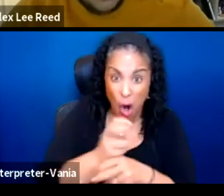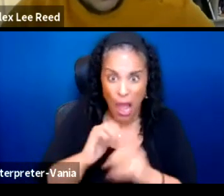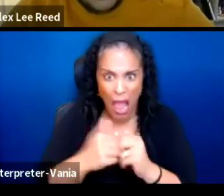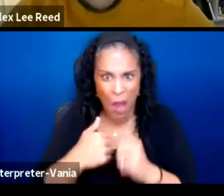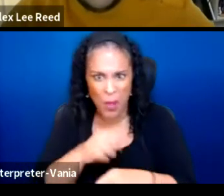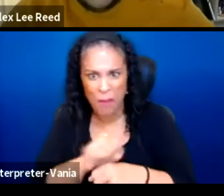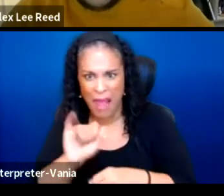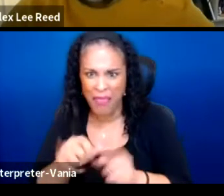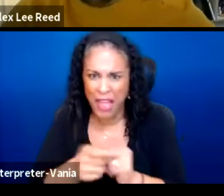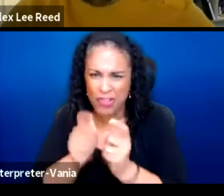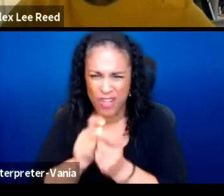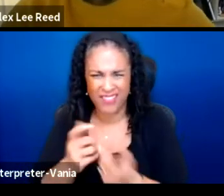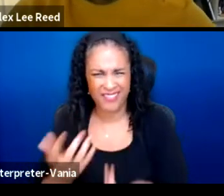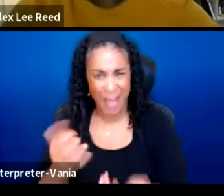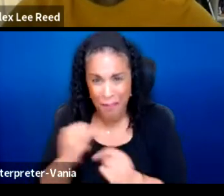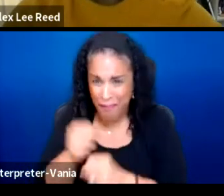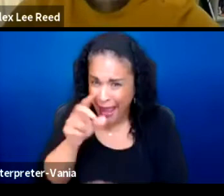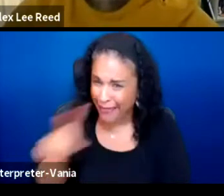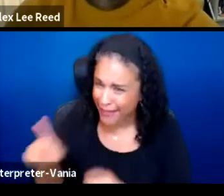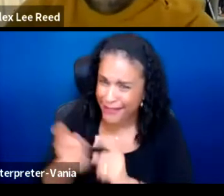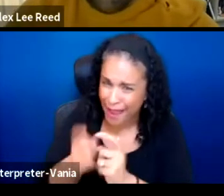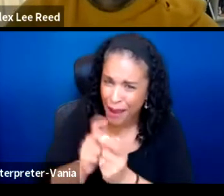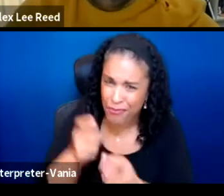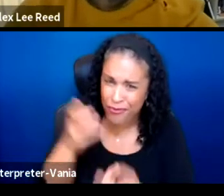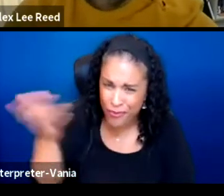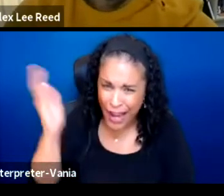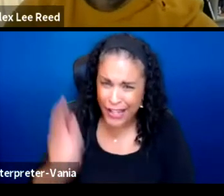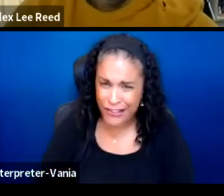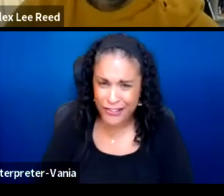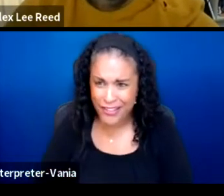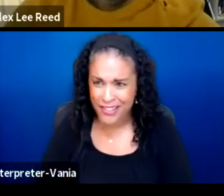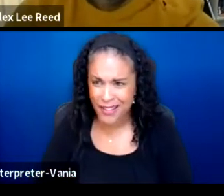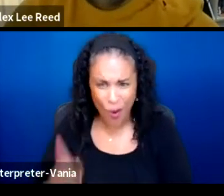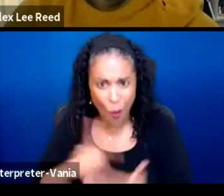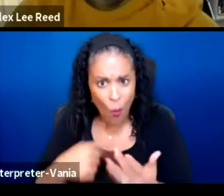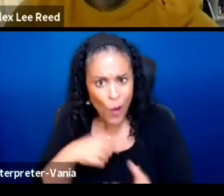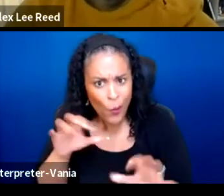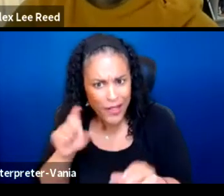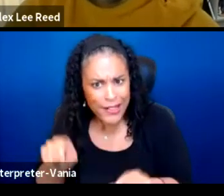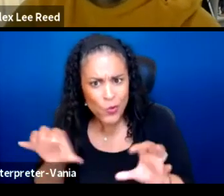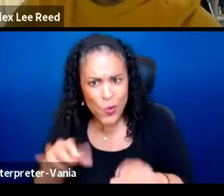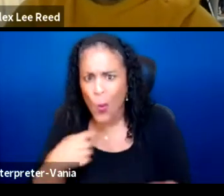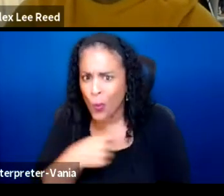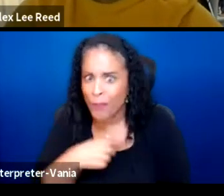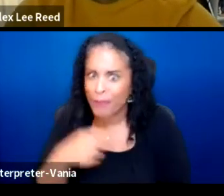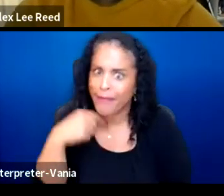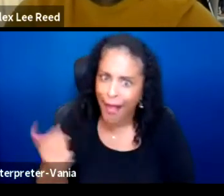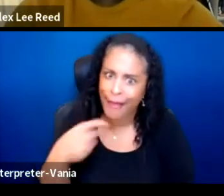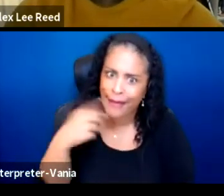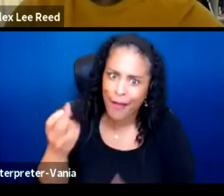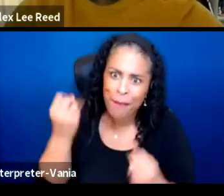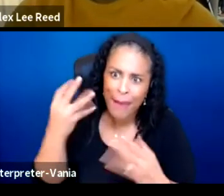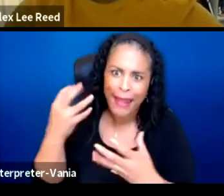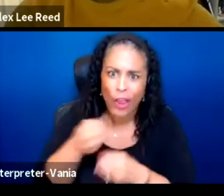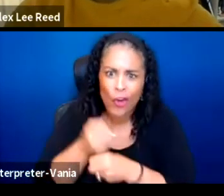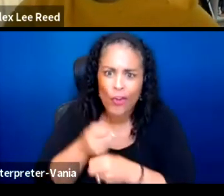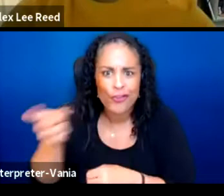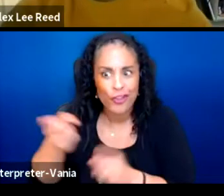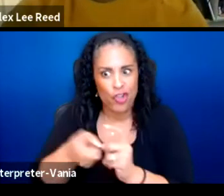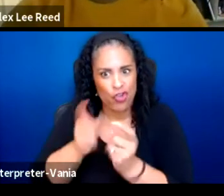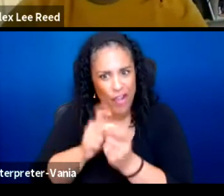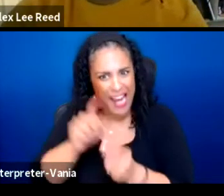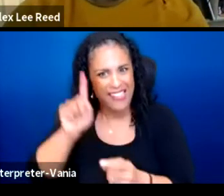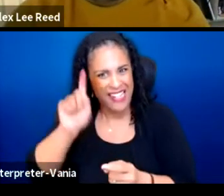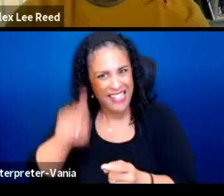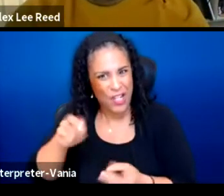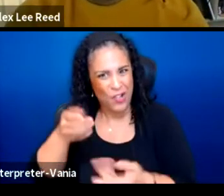these changes? Make the damn changes. What do we need to do? We've been telling you for years what the changes need to be.